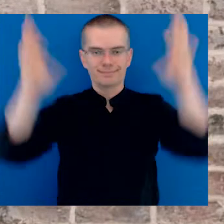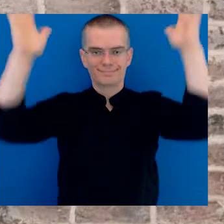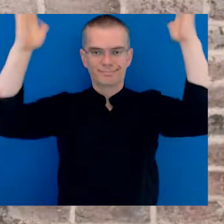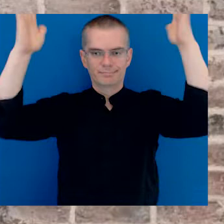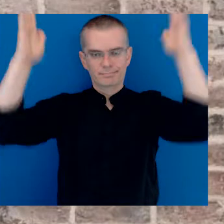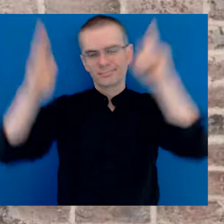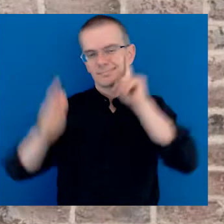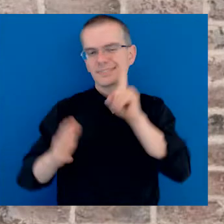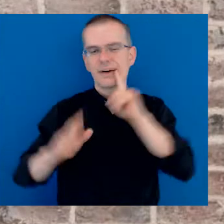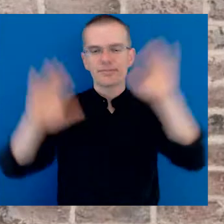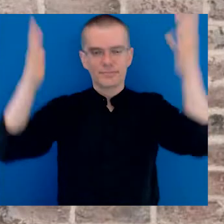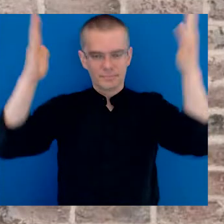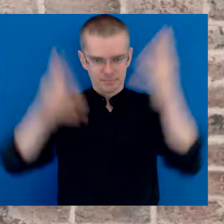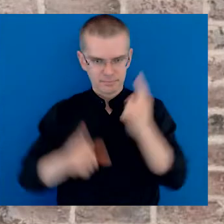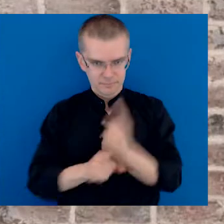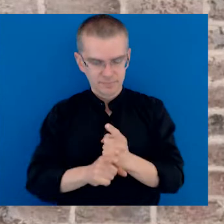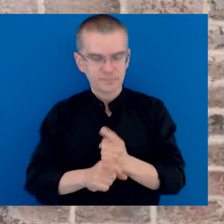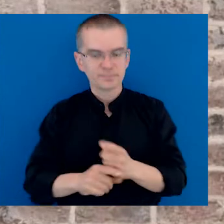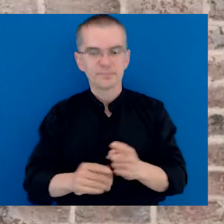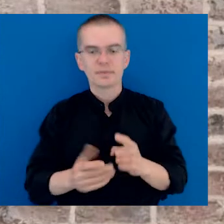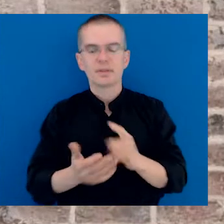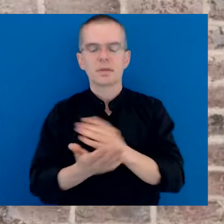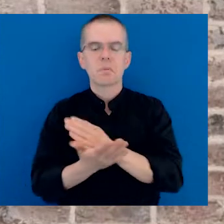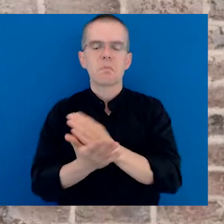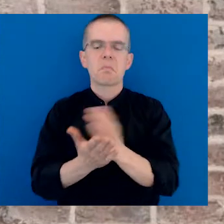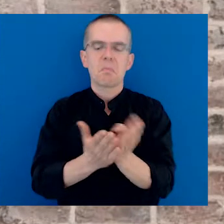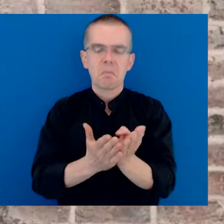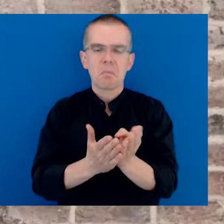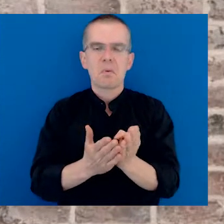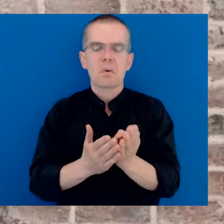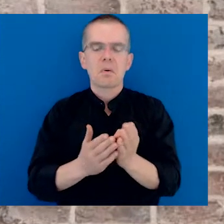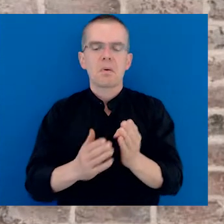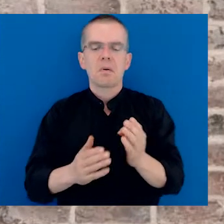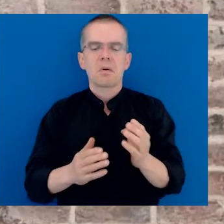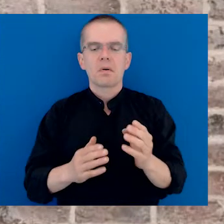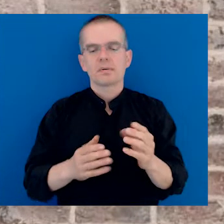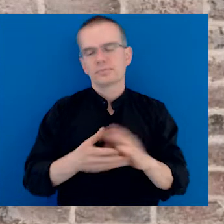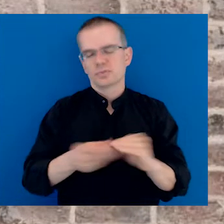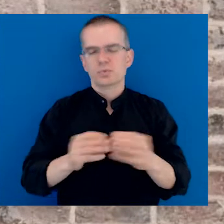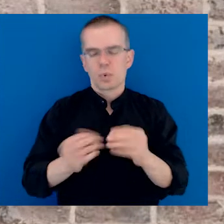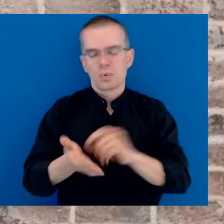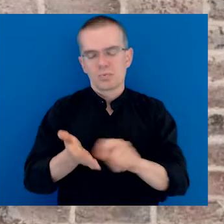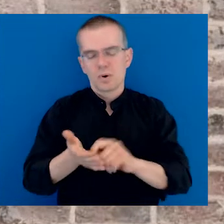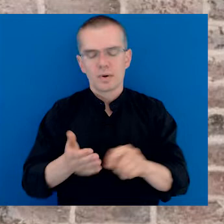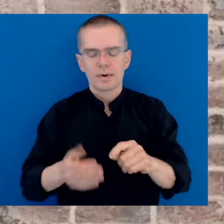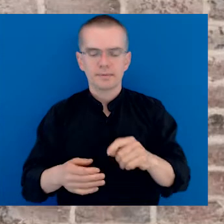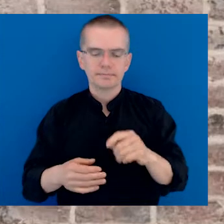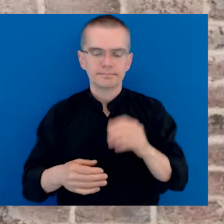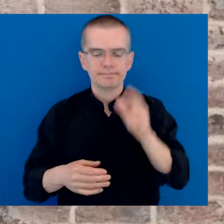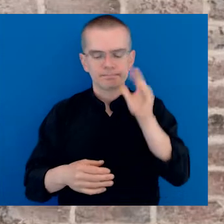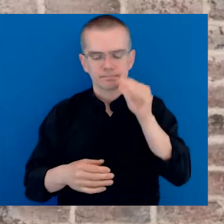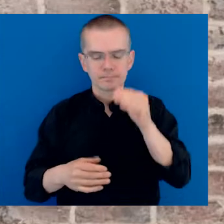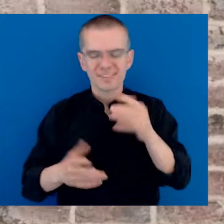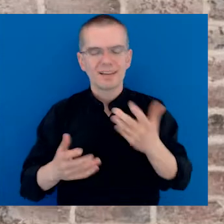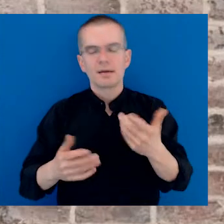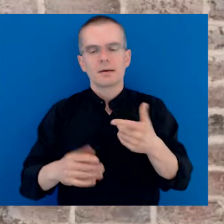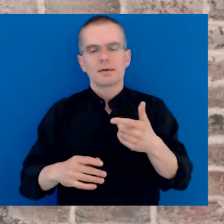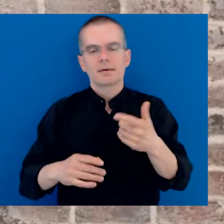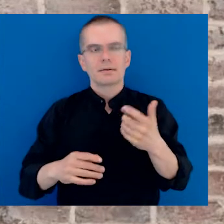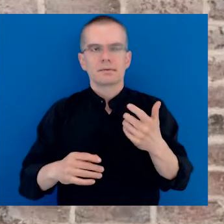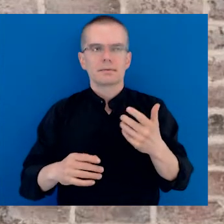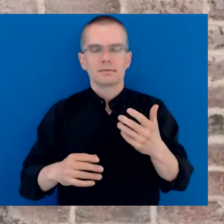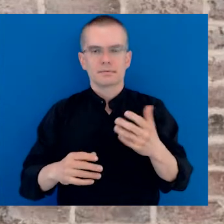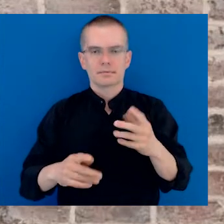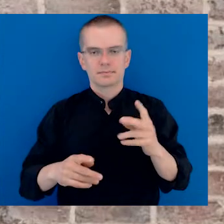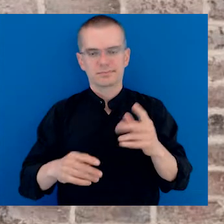So this is deaf applause. And then later in the book, when he gets this idea, you know, he's being humiliated at first because before it's